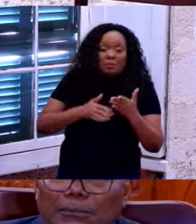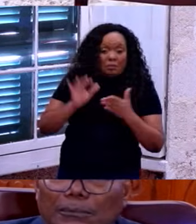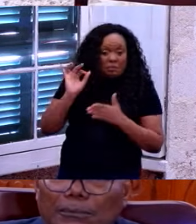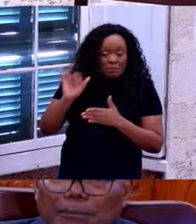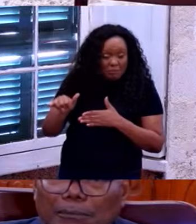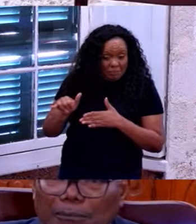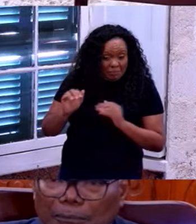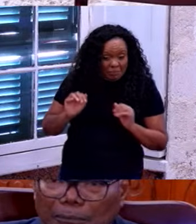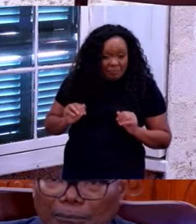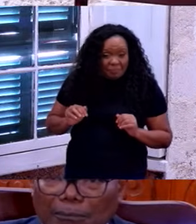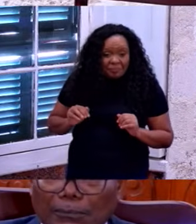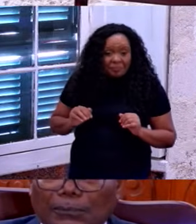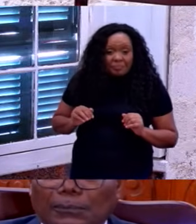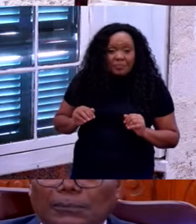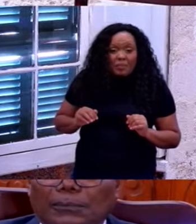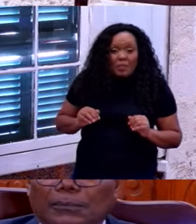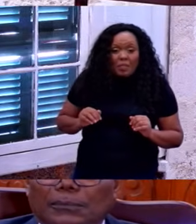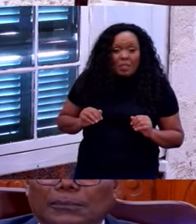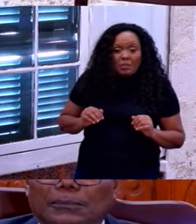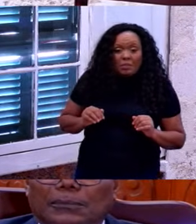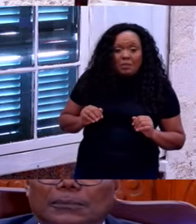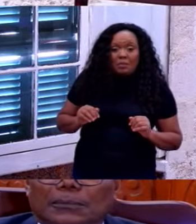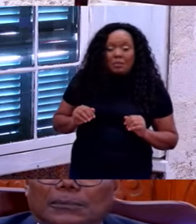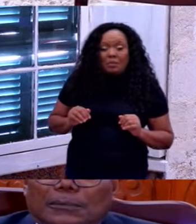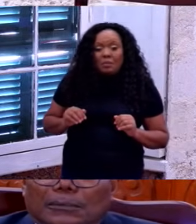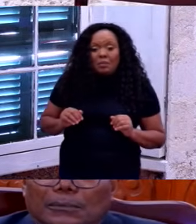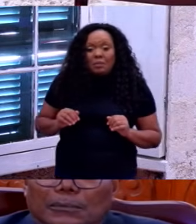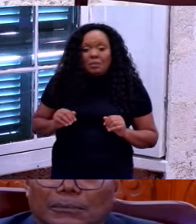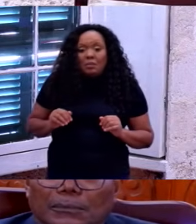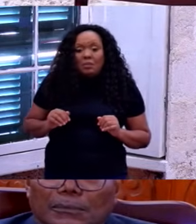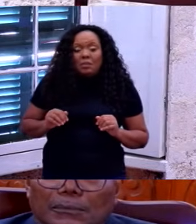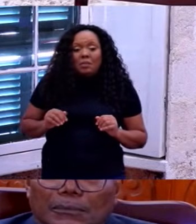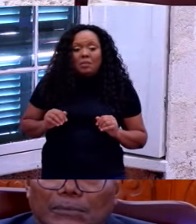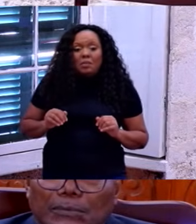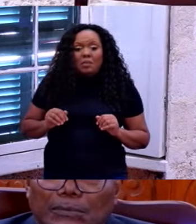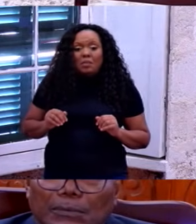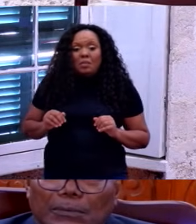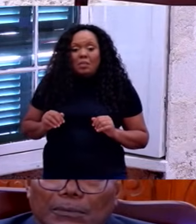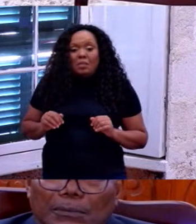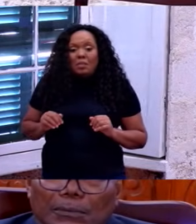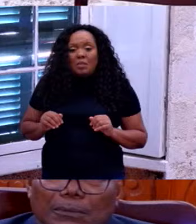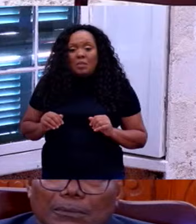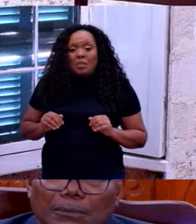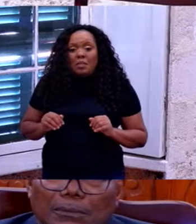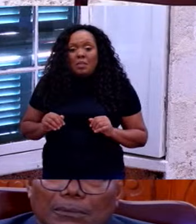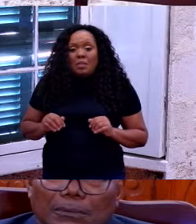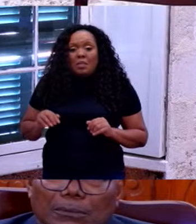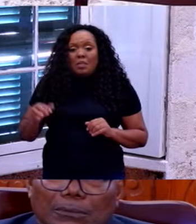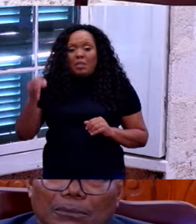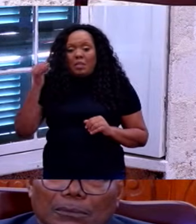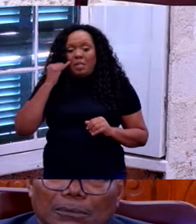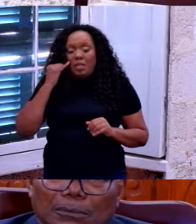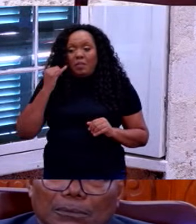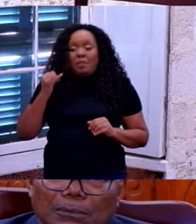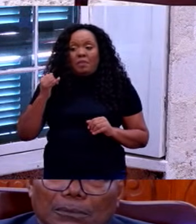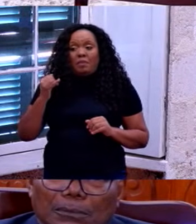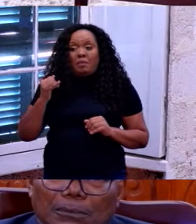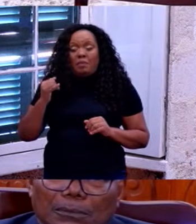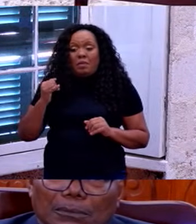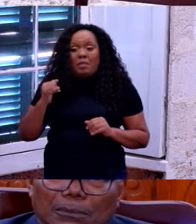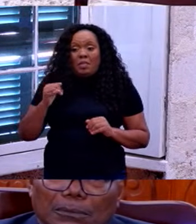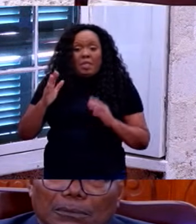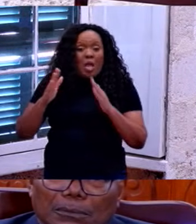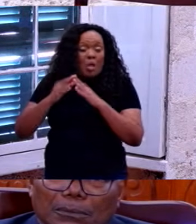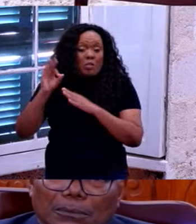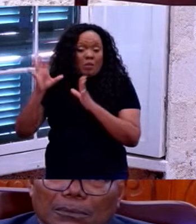simply because with the House numbers at 31 or 29, you would not